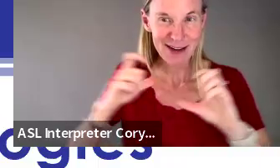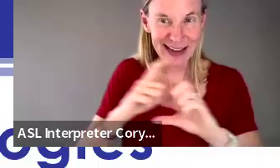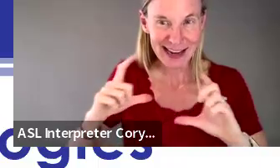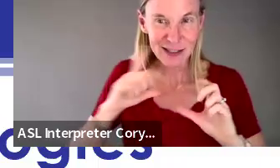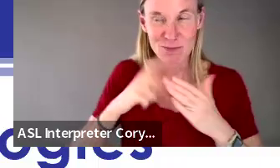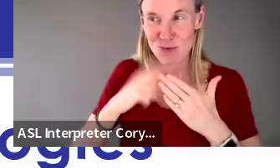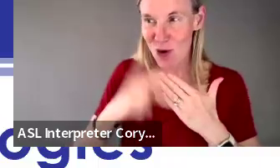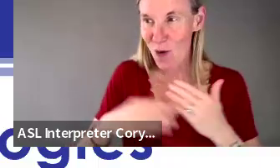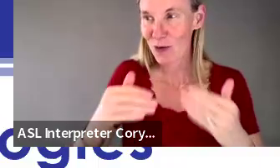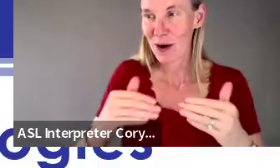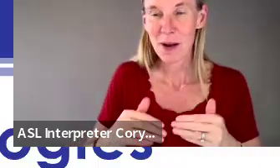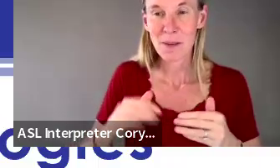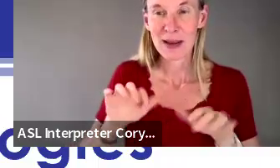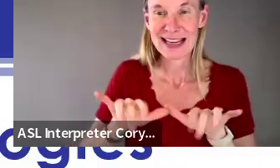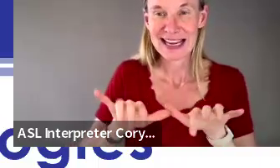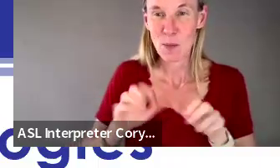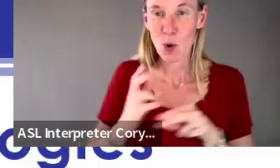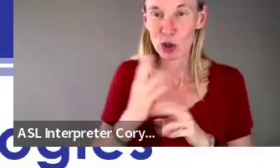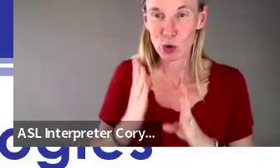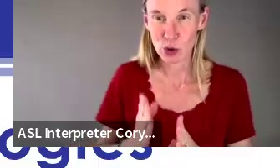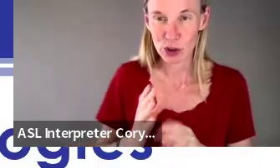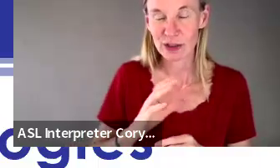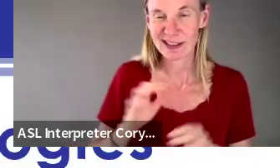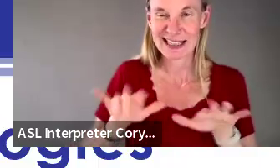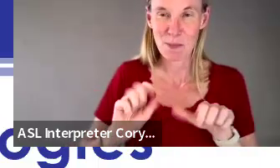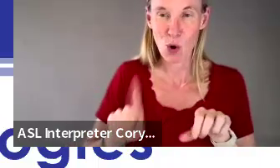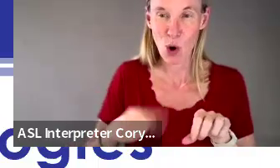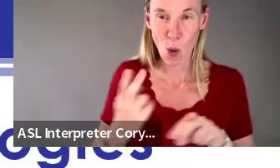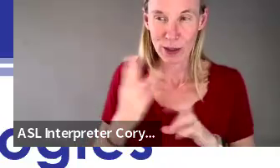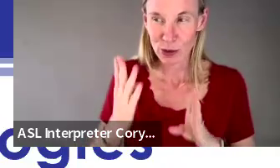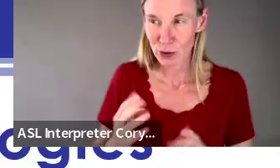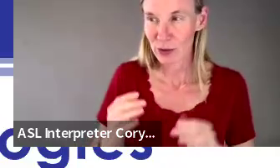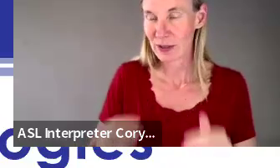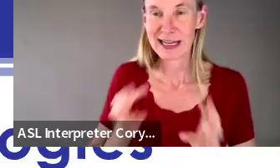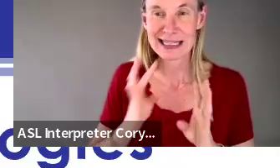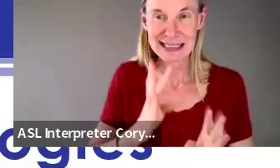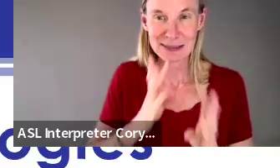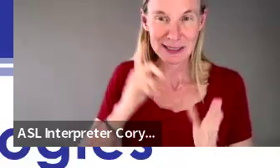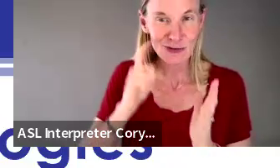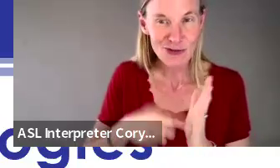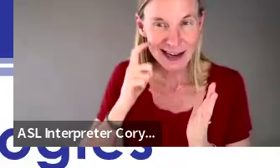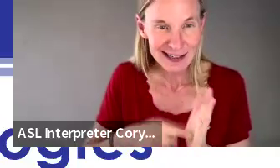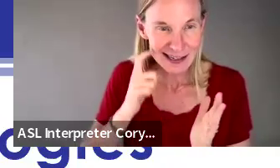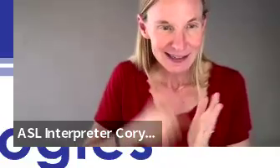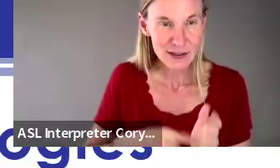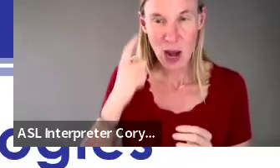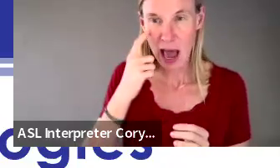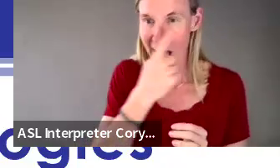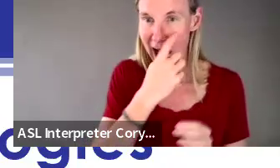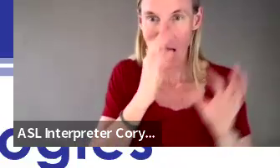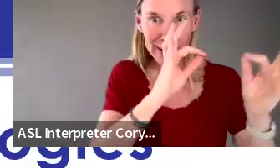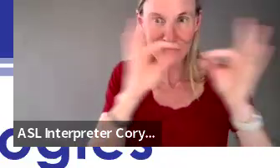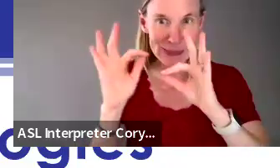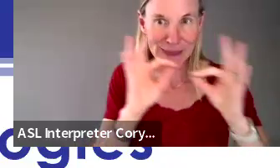Keyboard consideration for keyboards and keyboard only users. Speech recognition, eye gaze